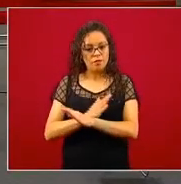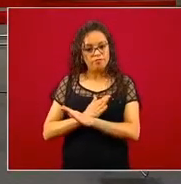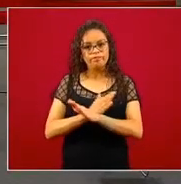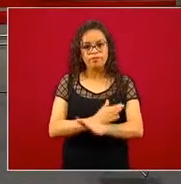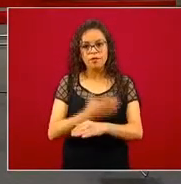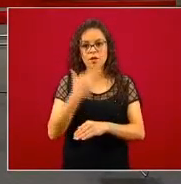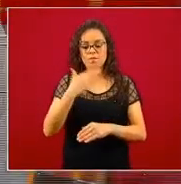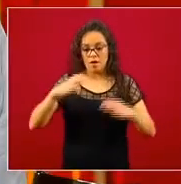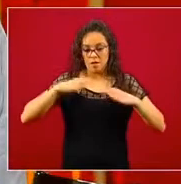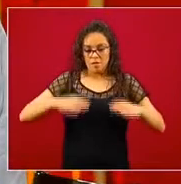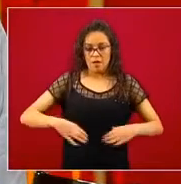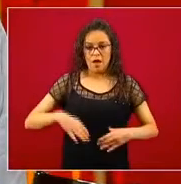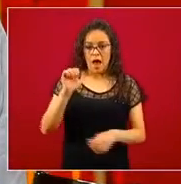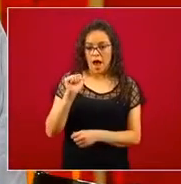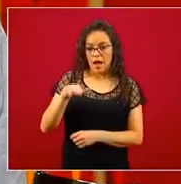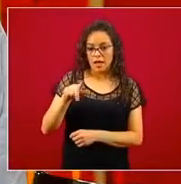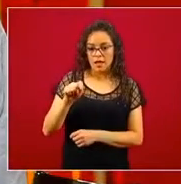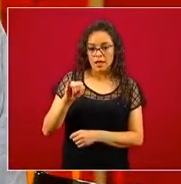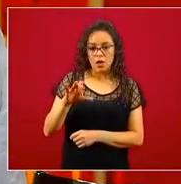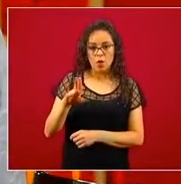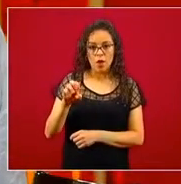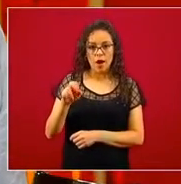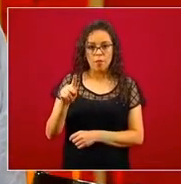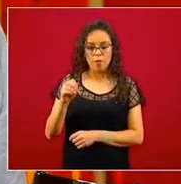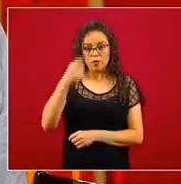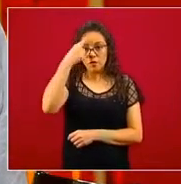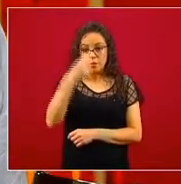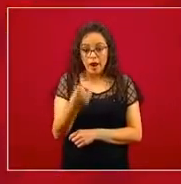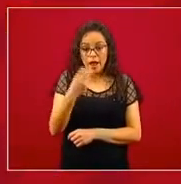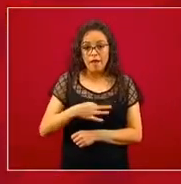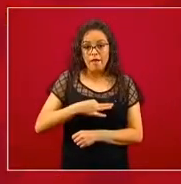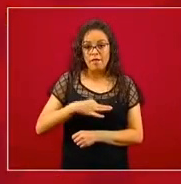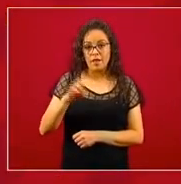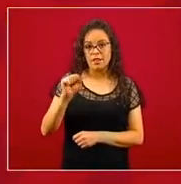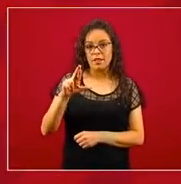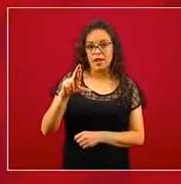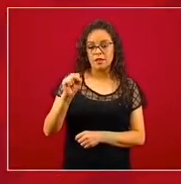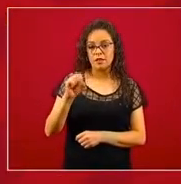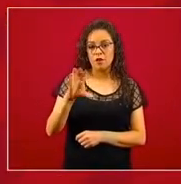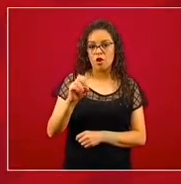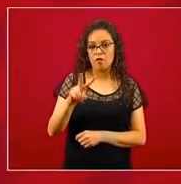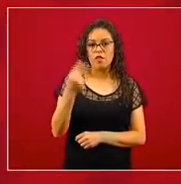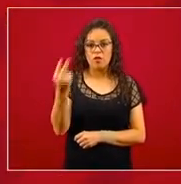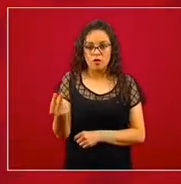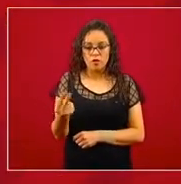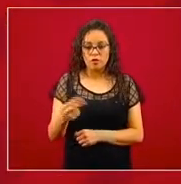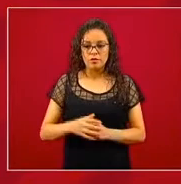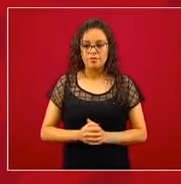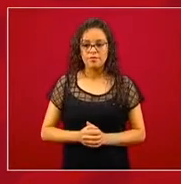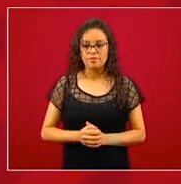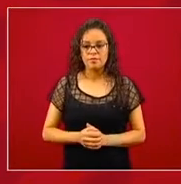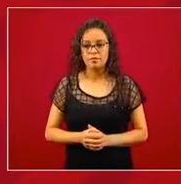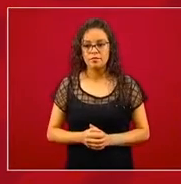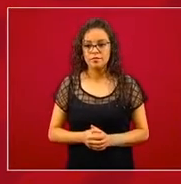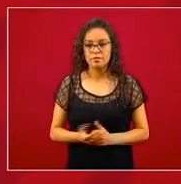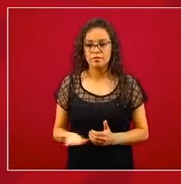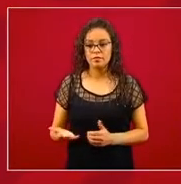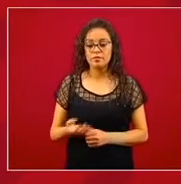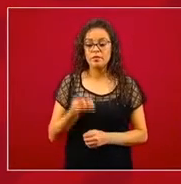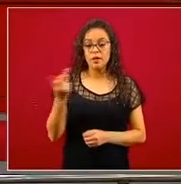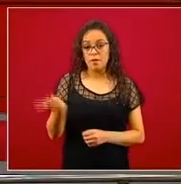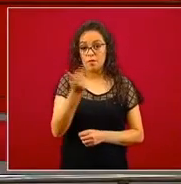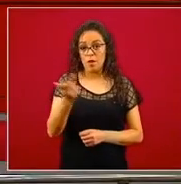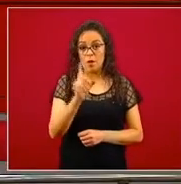of people with the antibodies against the virus SARS-CoV-2. In New York, there